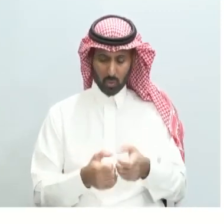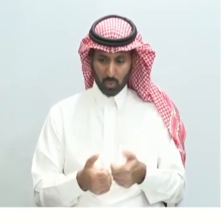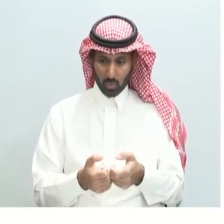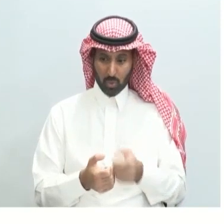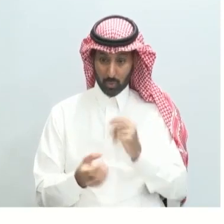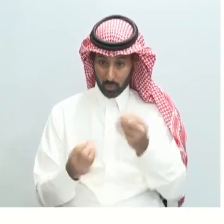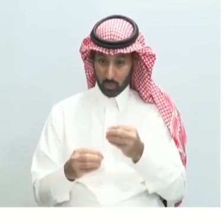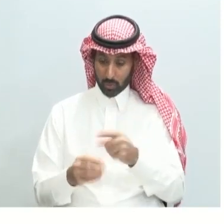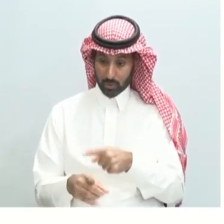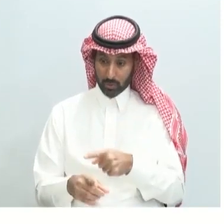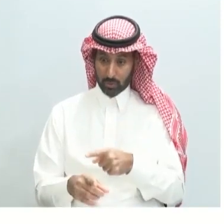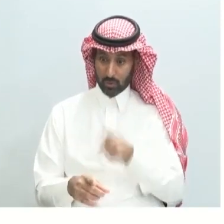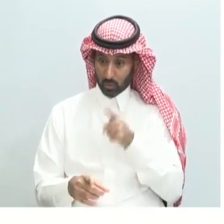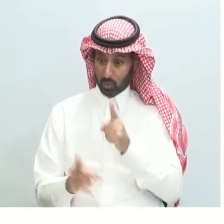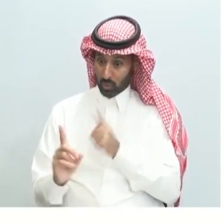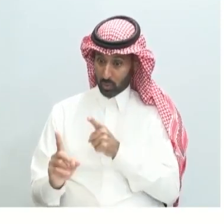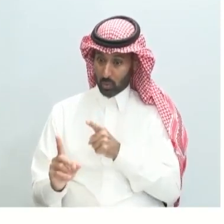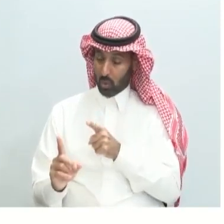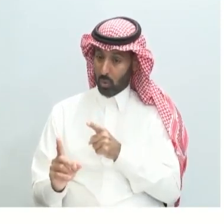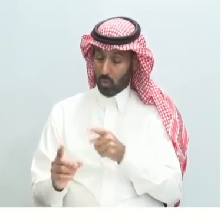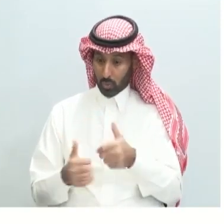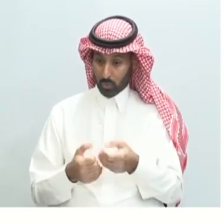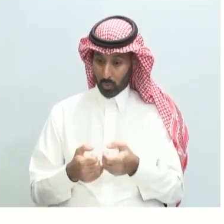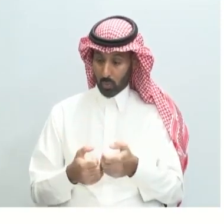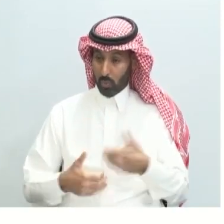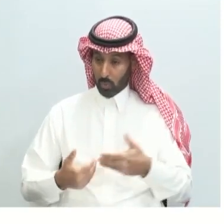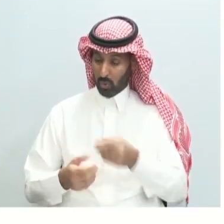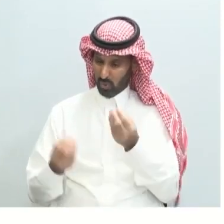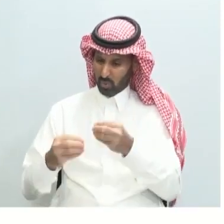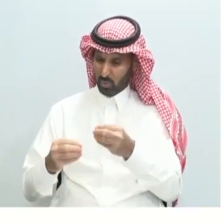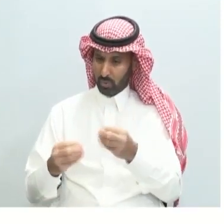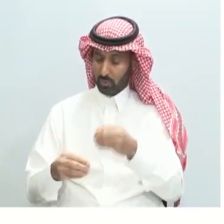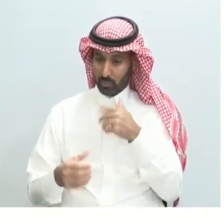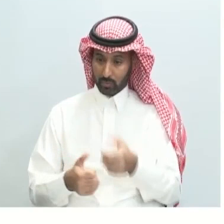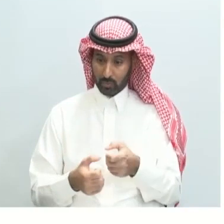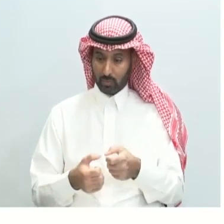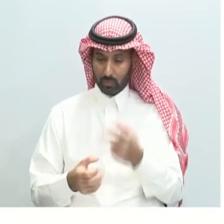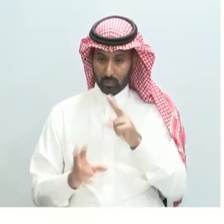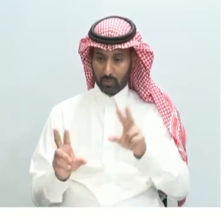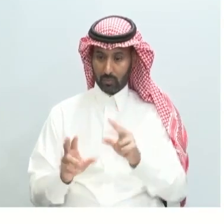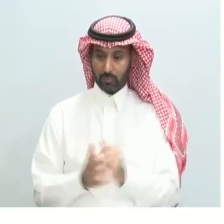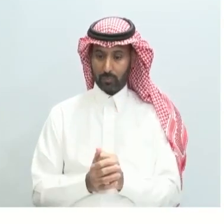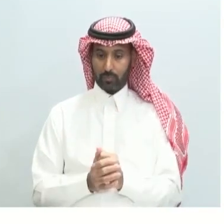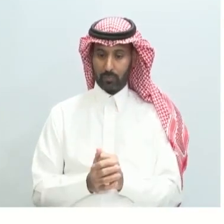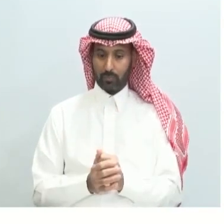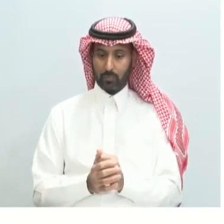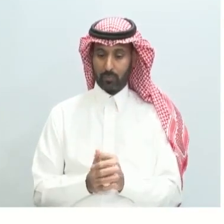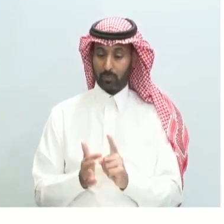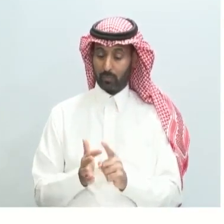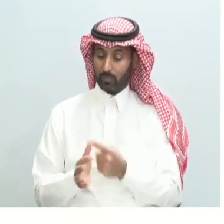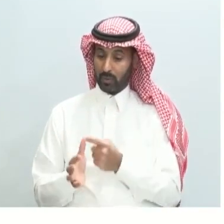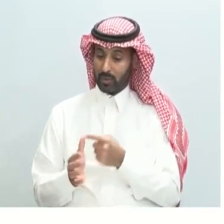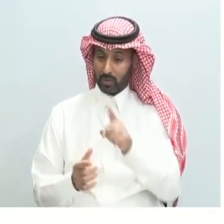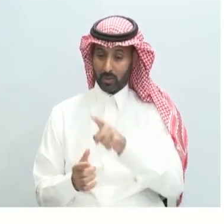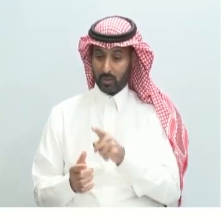computer games? Did you play too many computer games? So this is